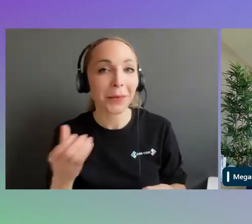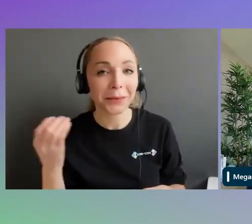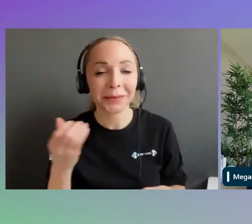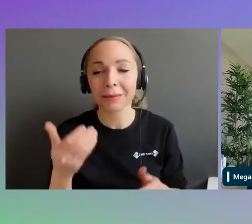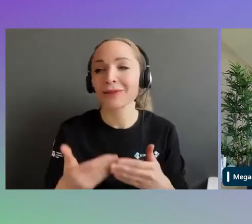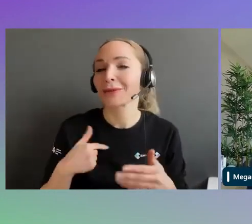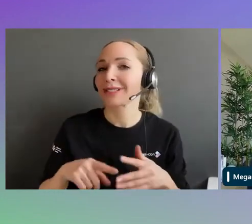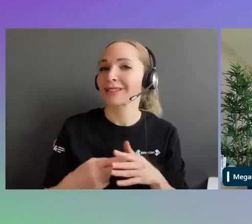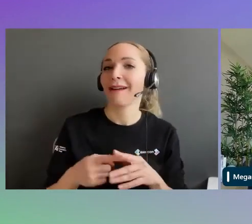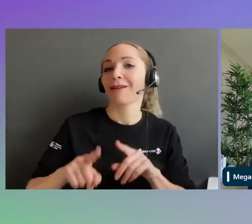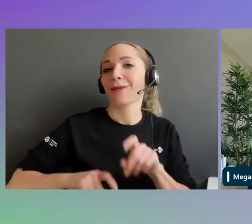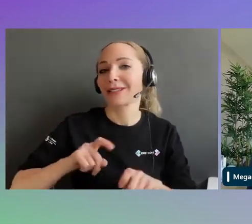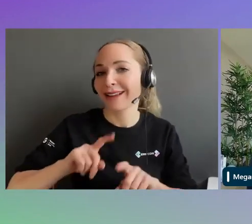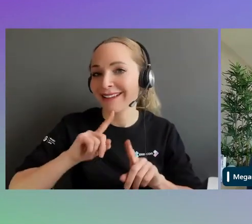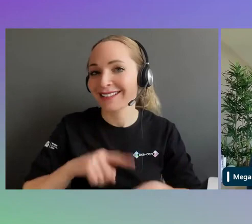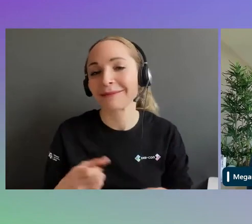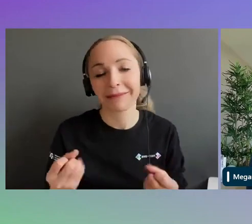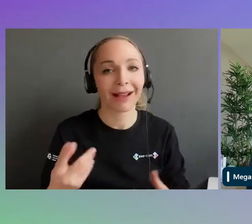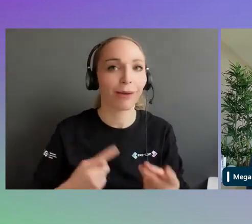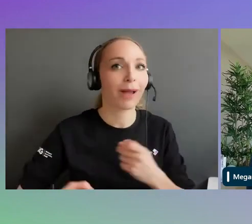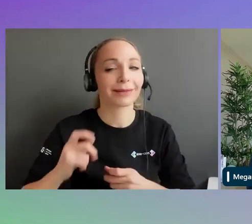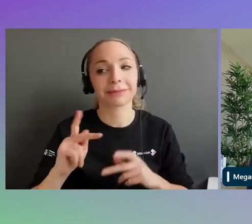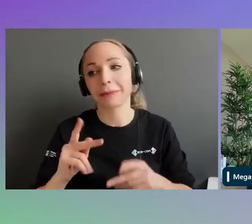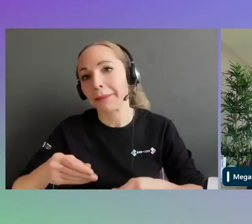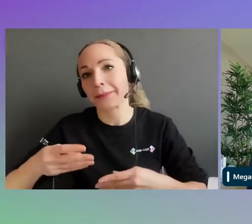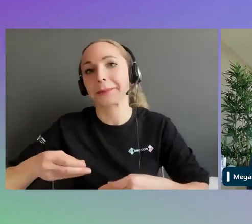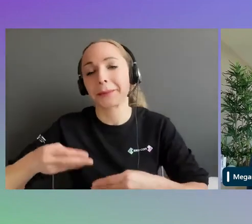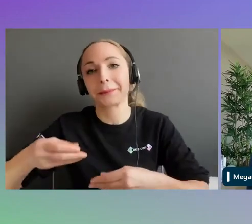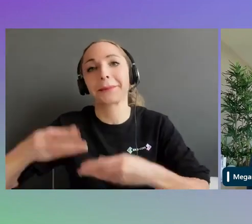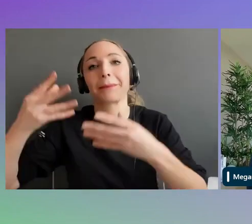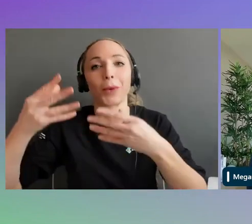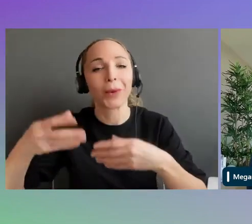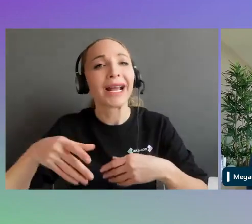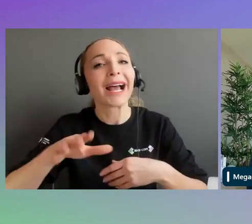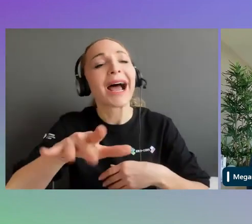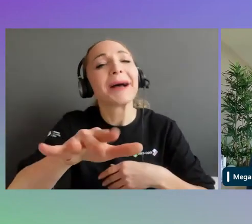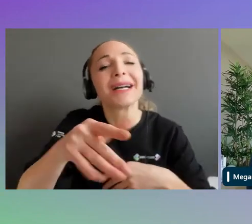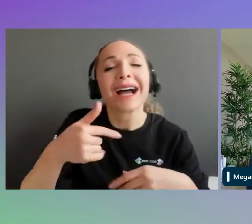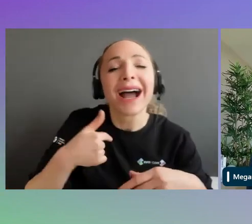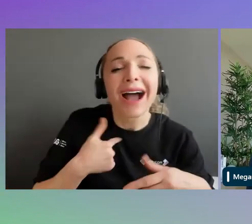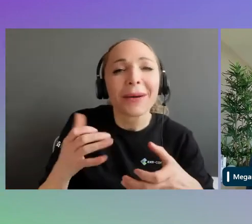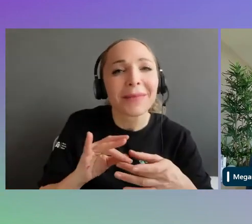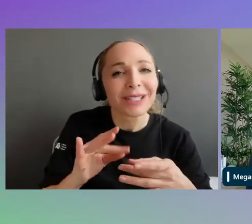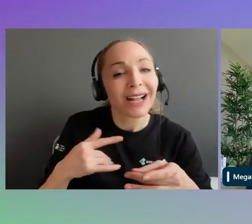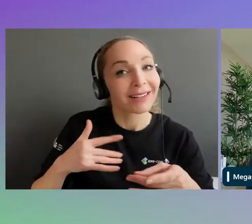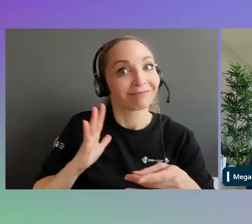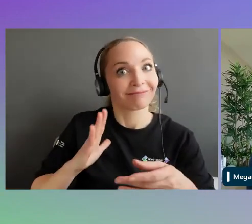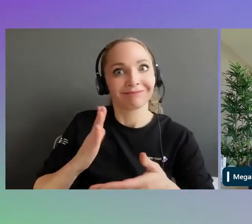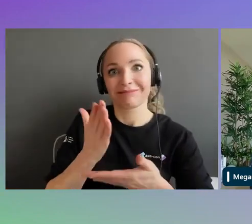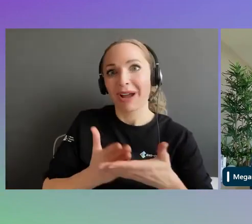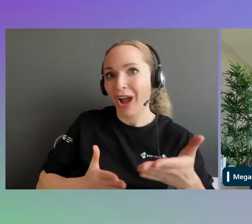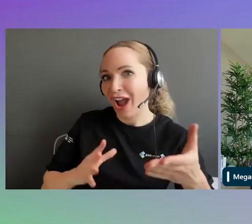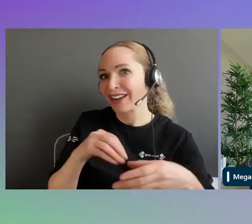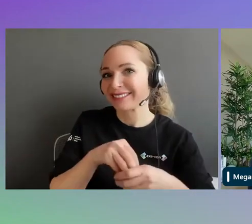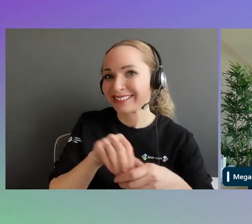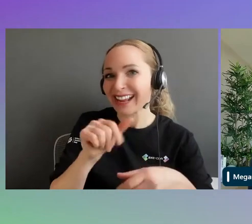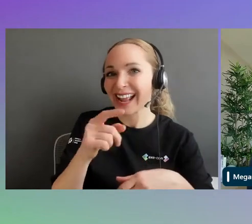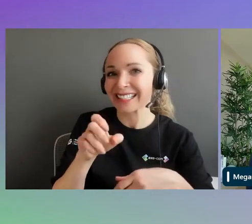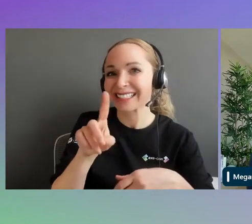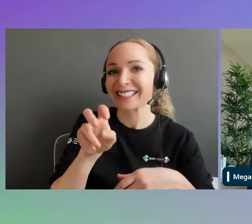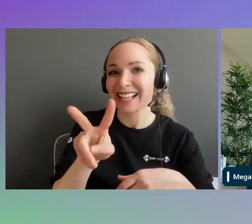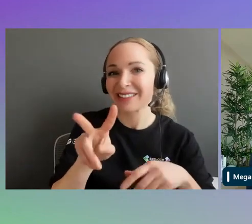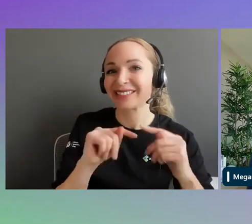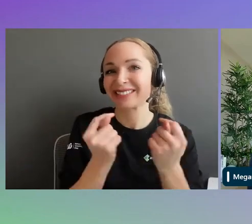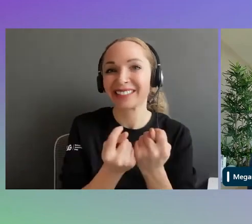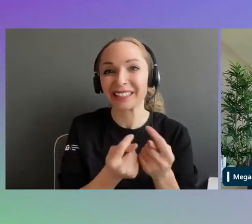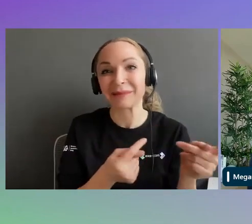because there's lots of questions coming in and people upvoting and everything, I did want to mention I actually used to be part of the Axe DevTools Mobile development team, so it's kind of